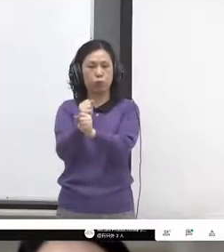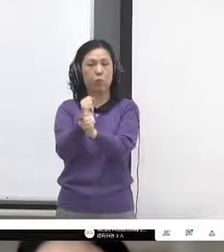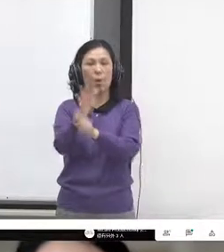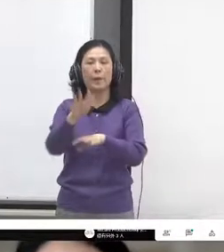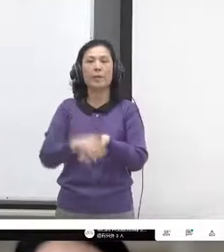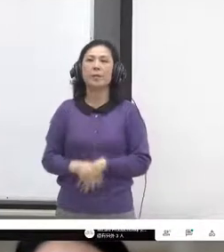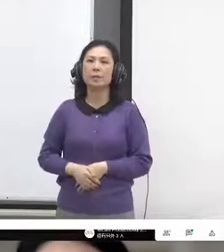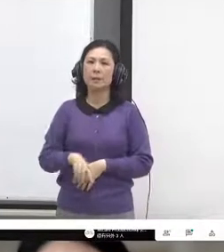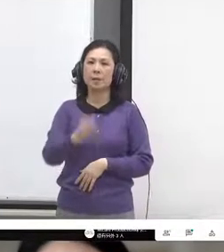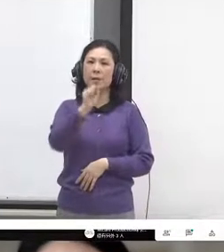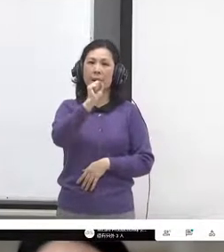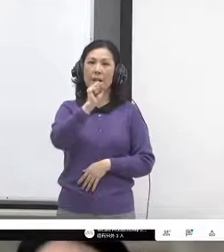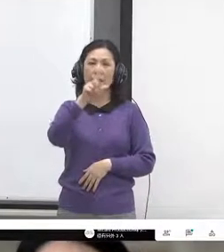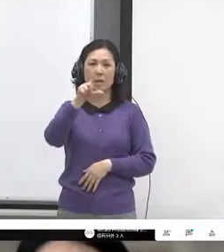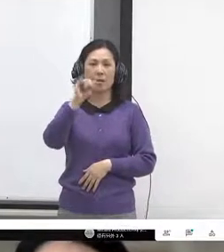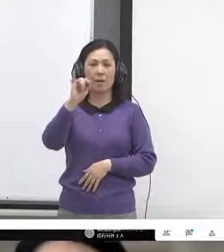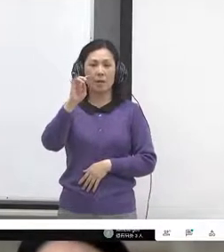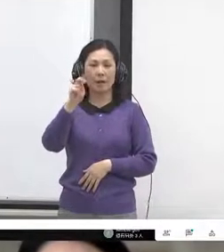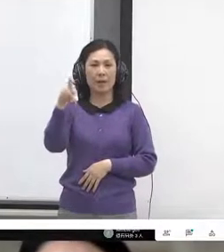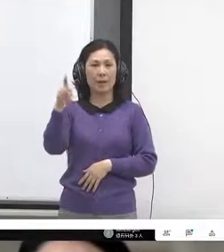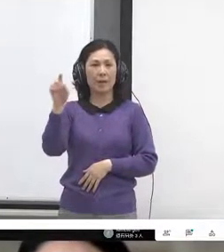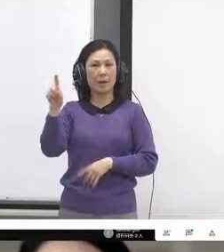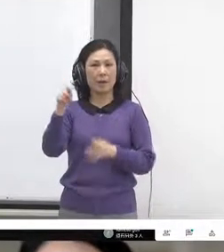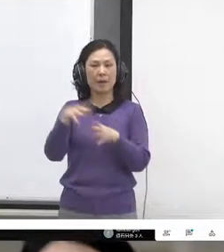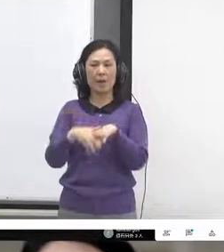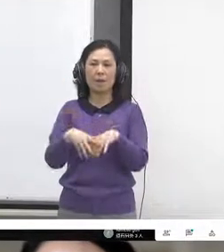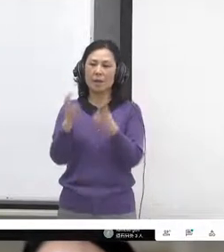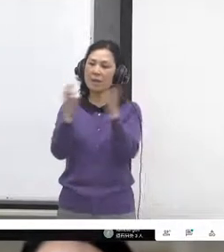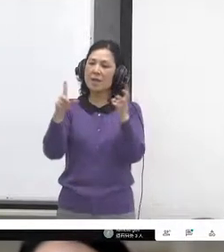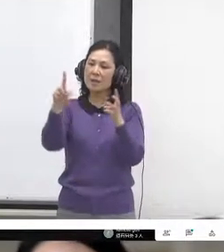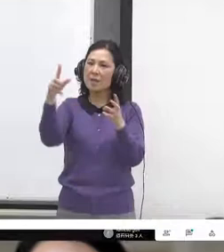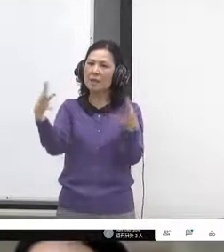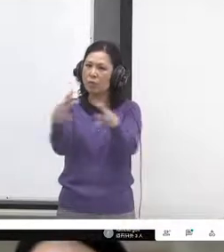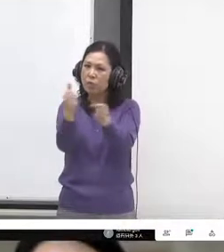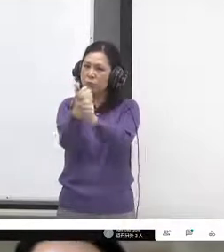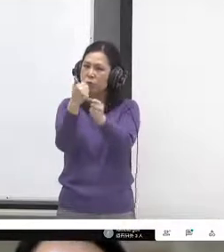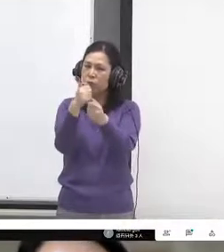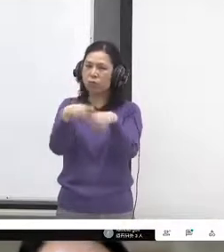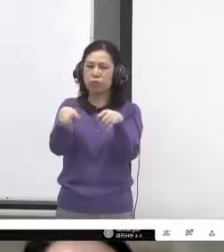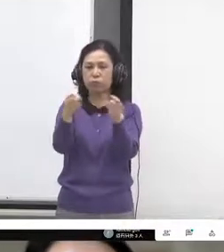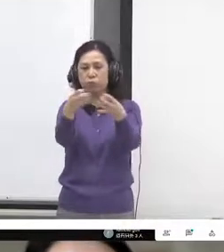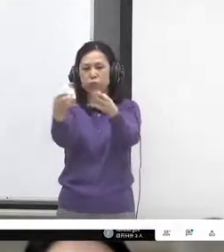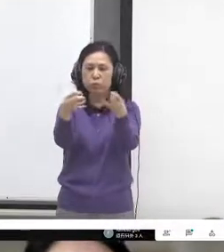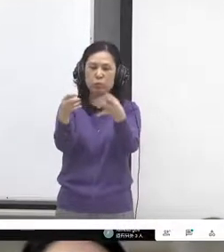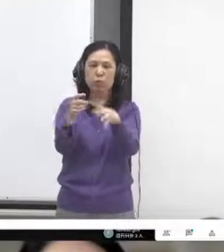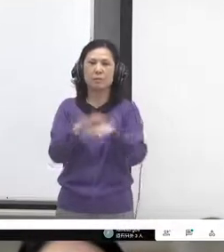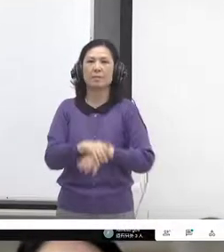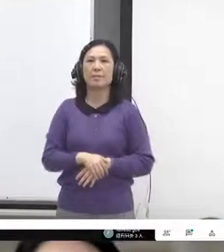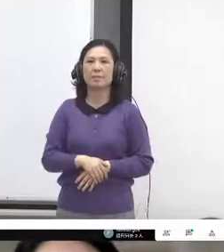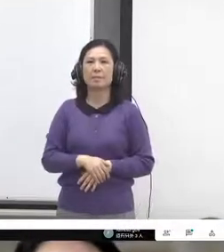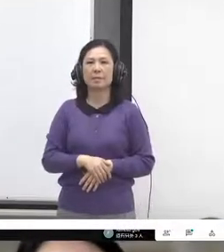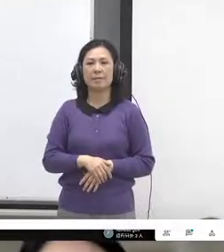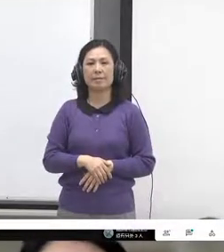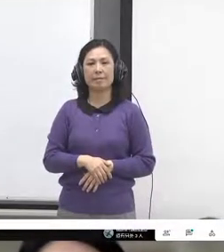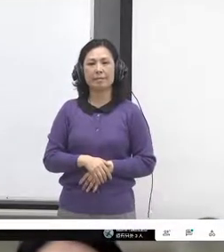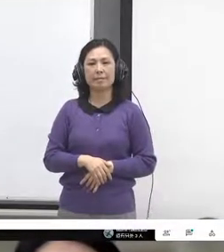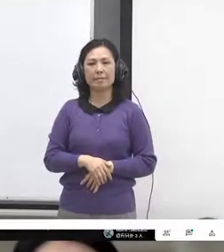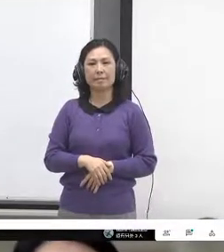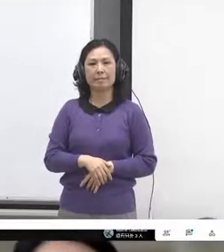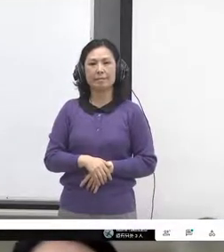of online meetup and participate in the Joson and Social Hack Day. Also, we do